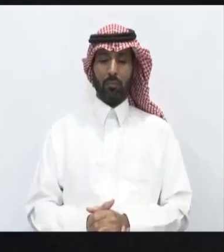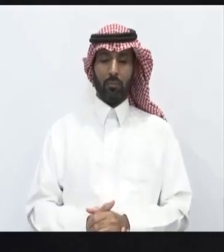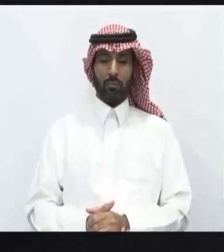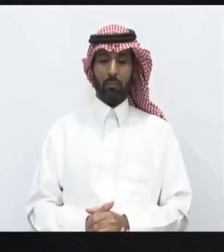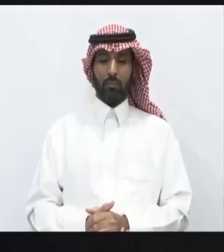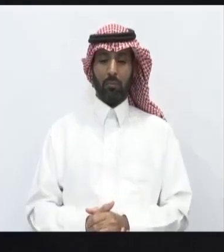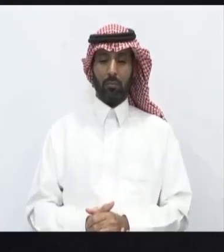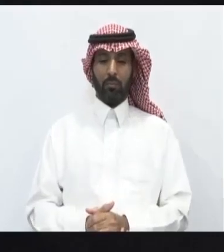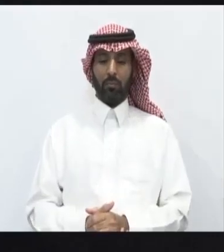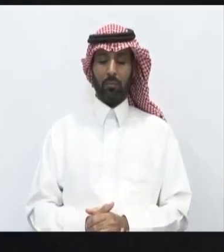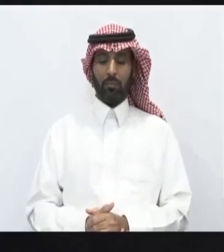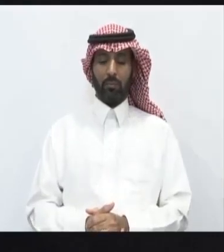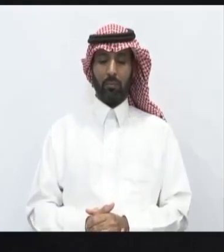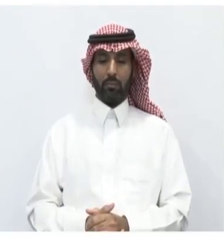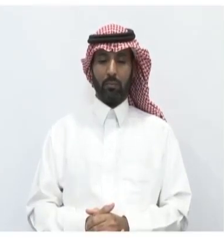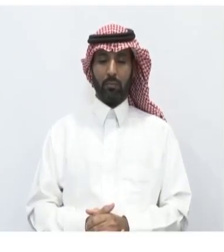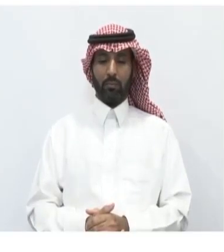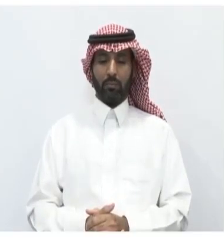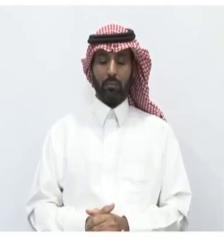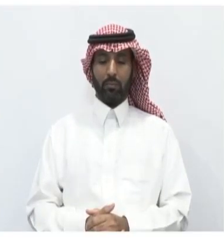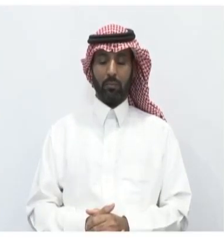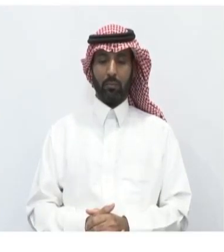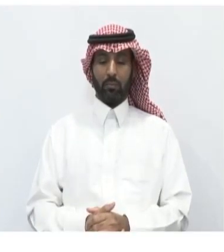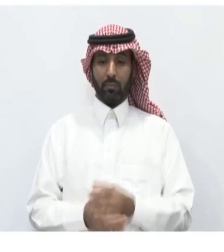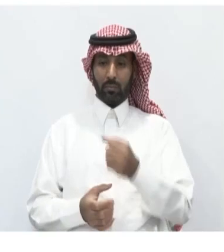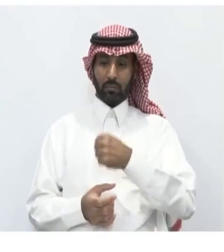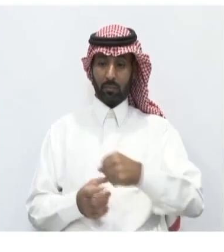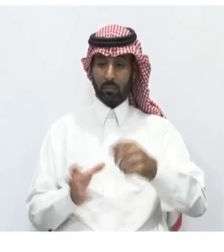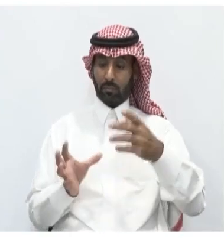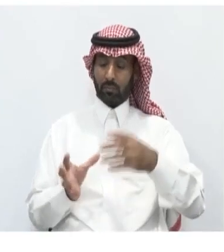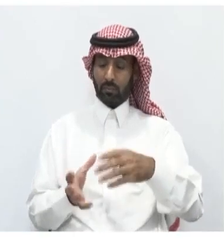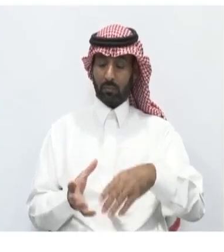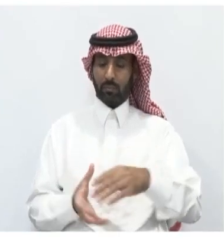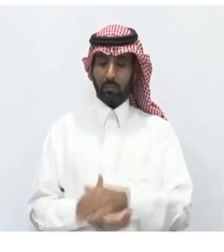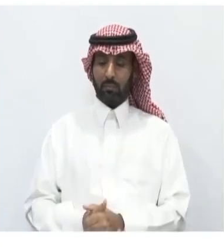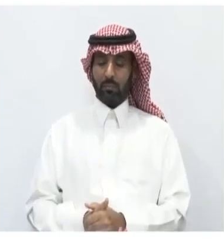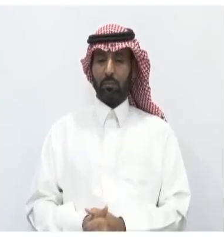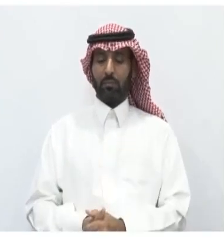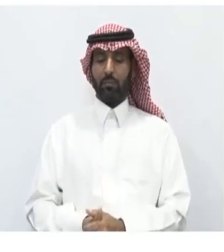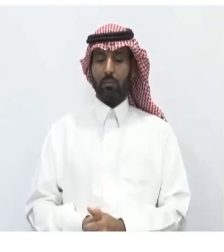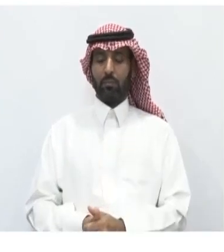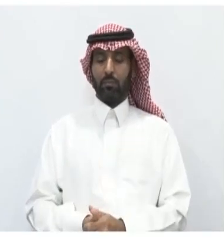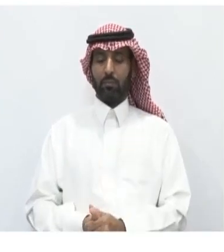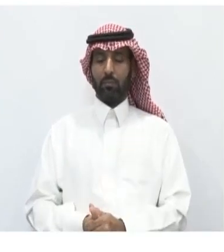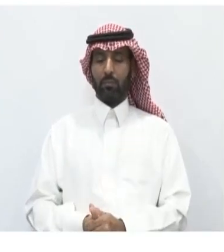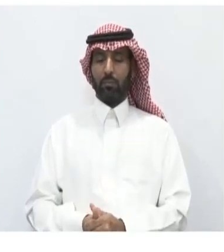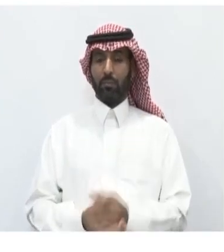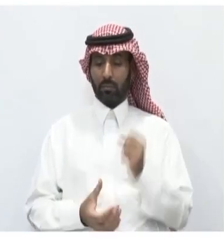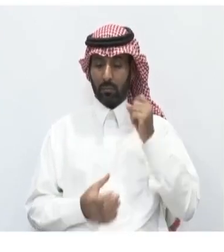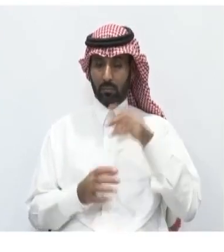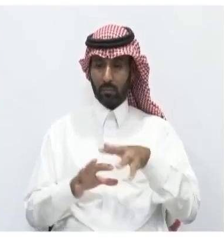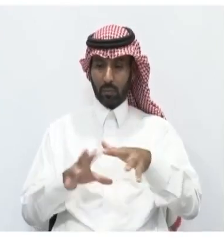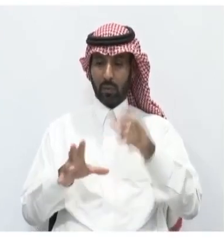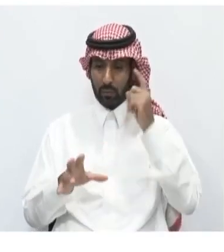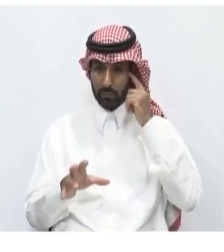it's widespread. In recent years, capsule hotels have gained a widespread popularity.